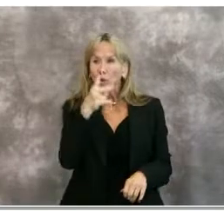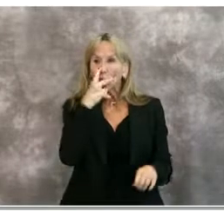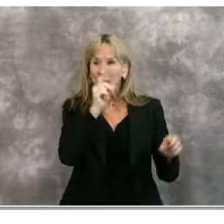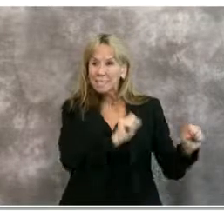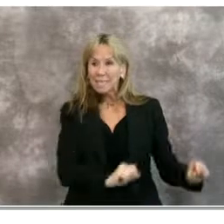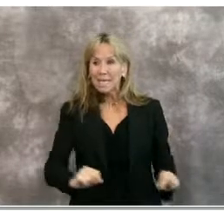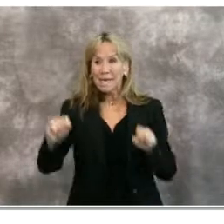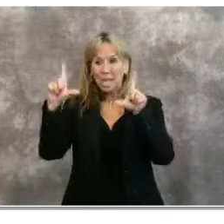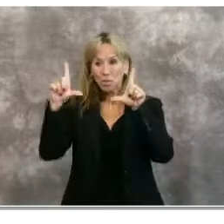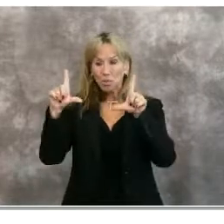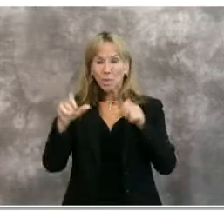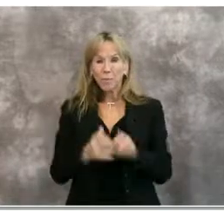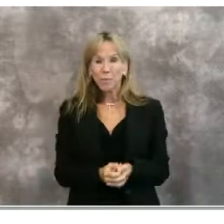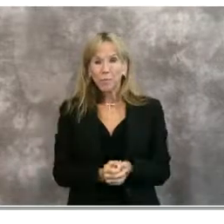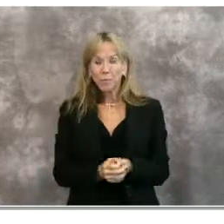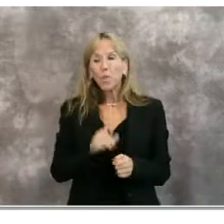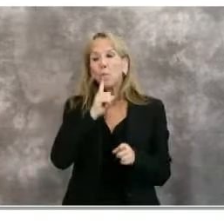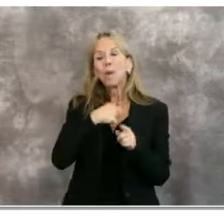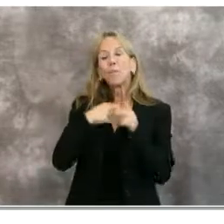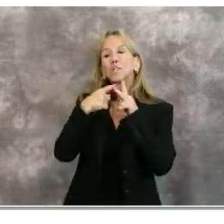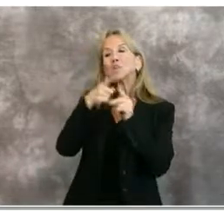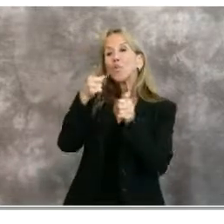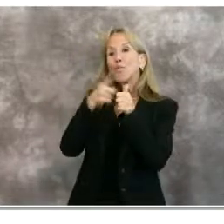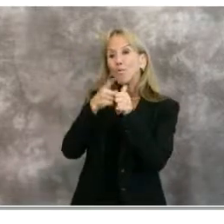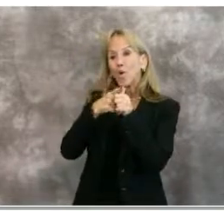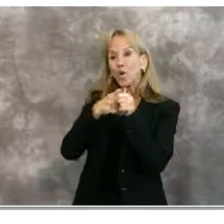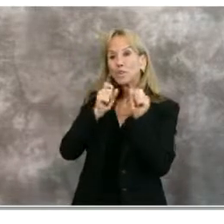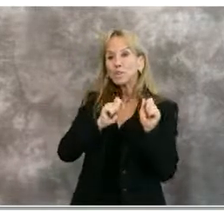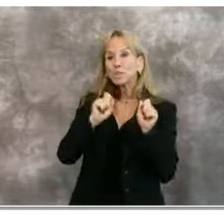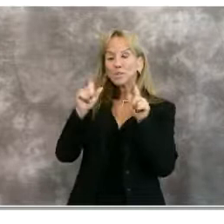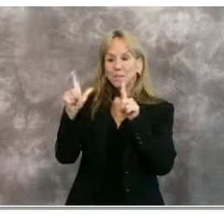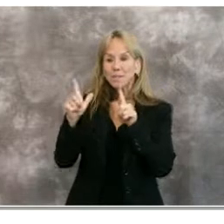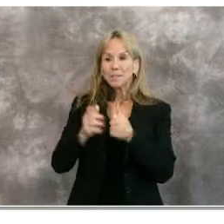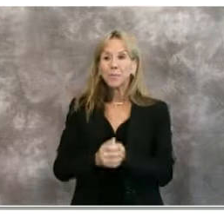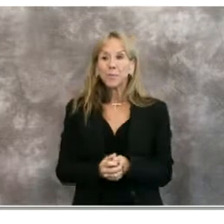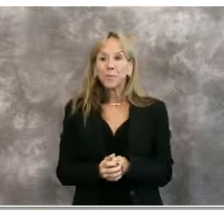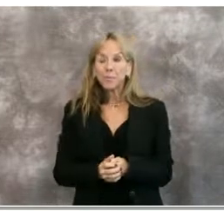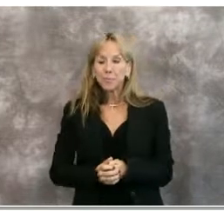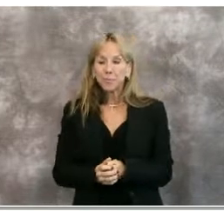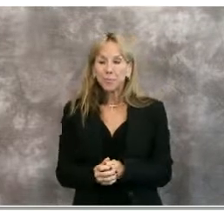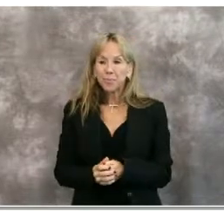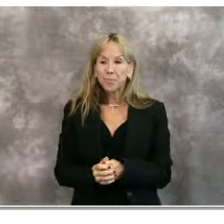that you showed first, while we are maintaining